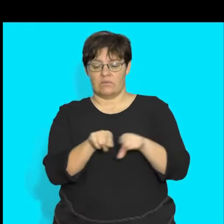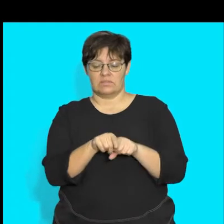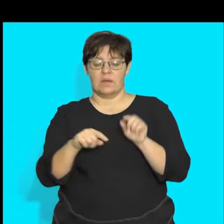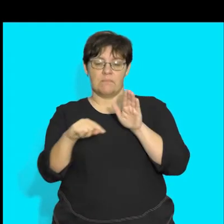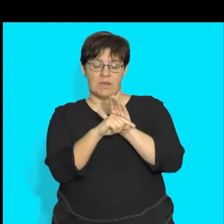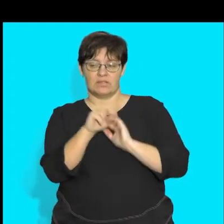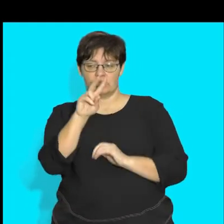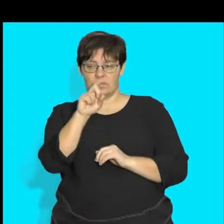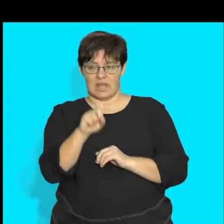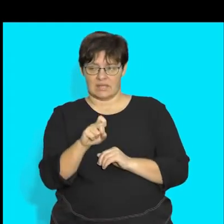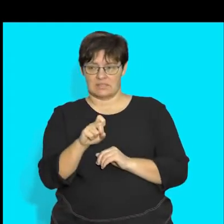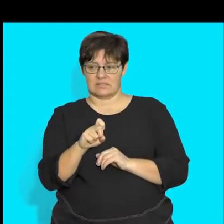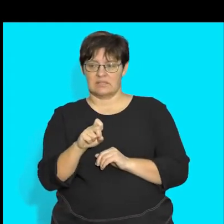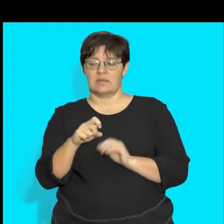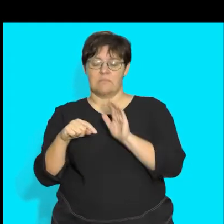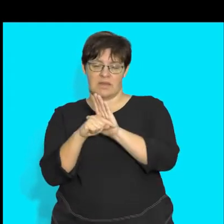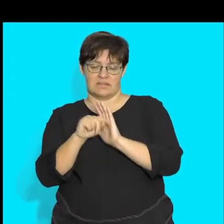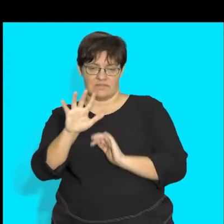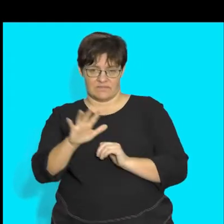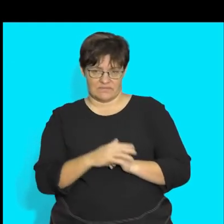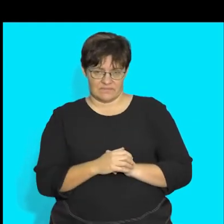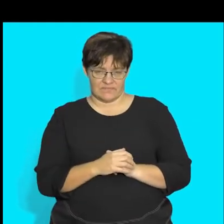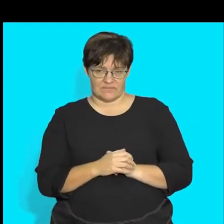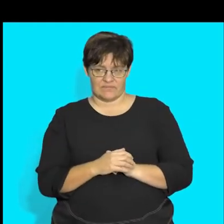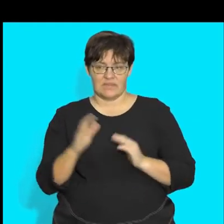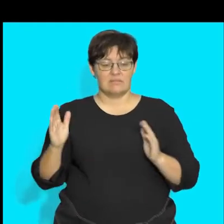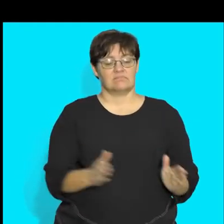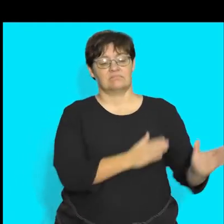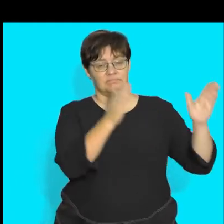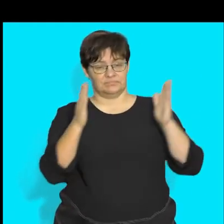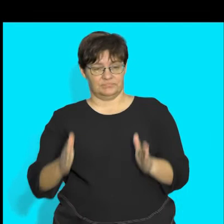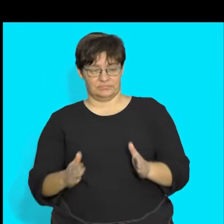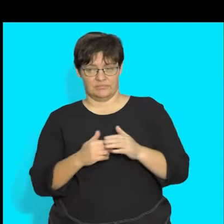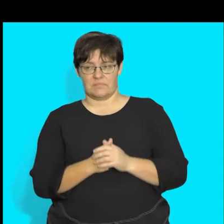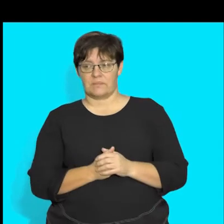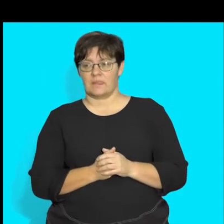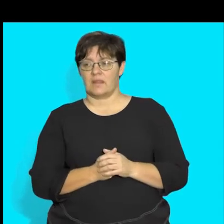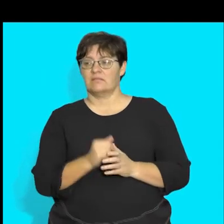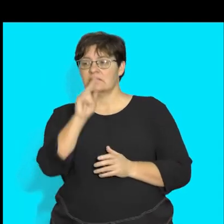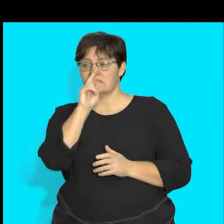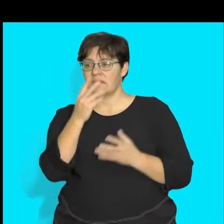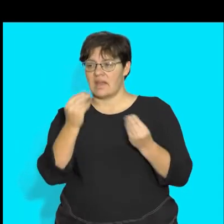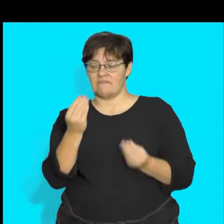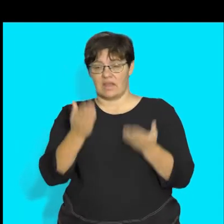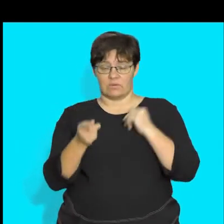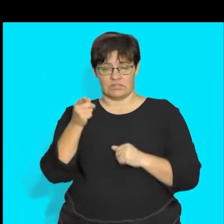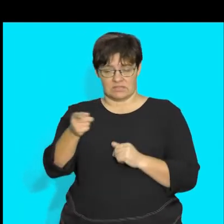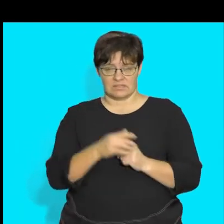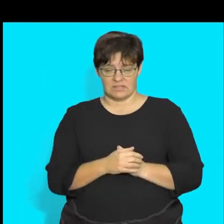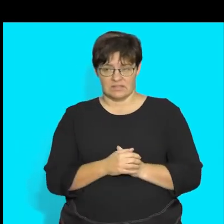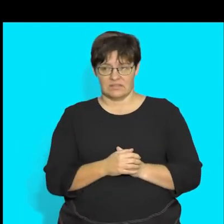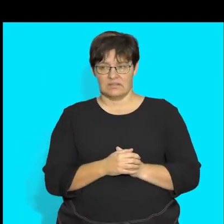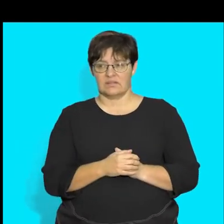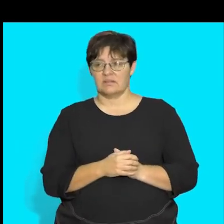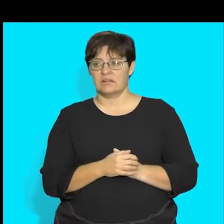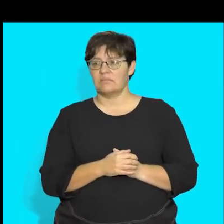minus 5. So let's move on to the next part of this question. We can see I have the equation of my line, and